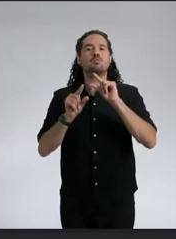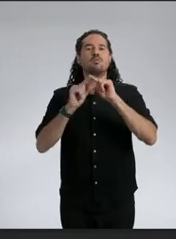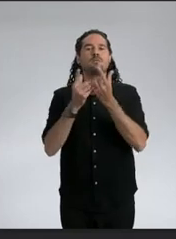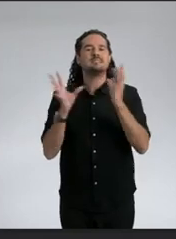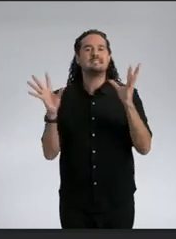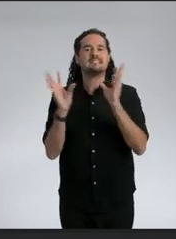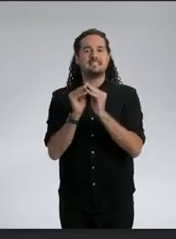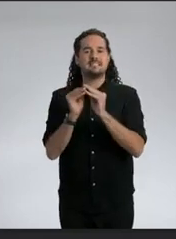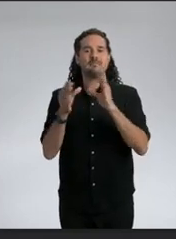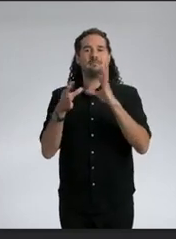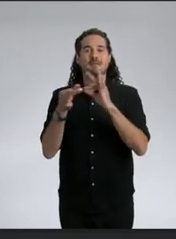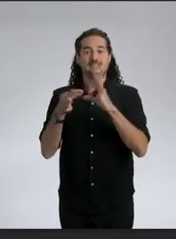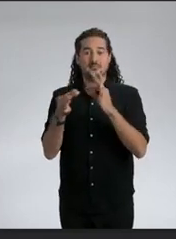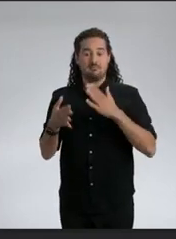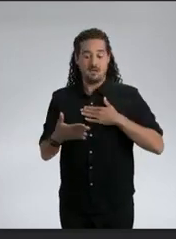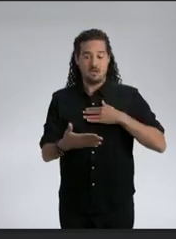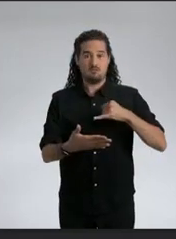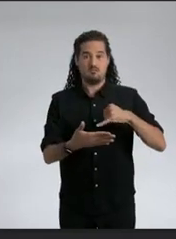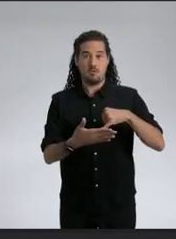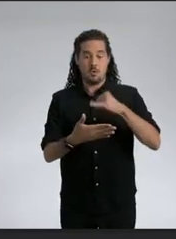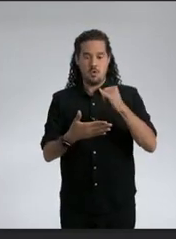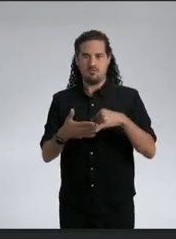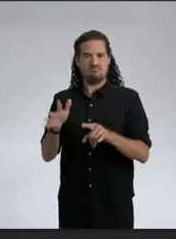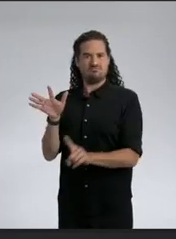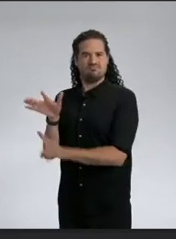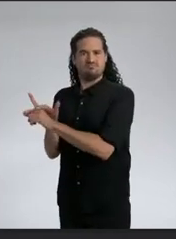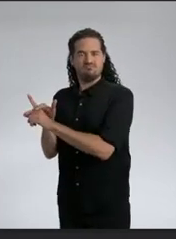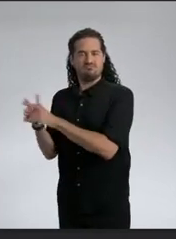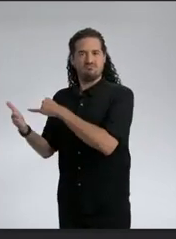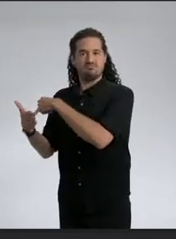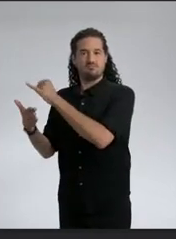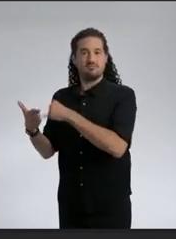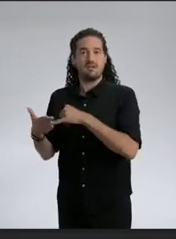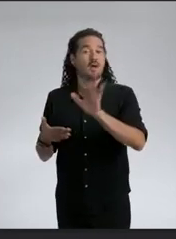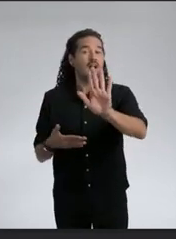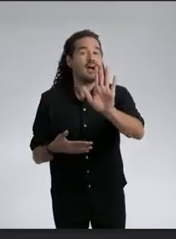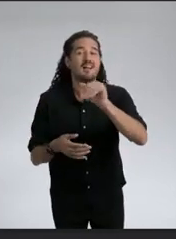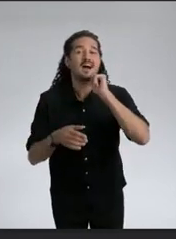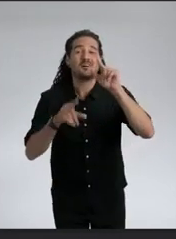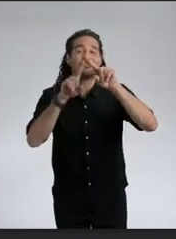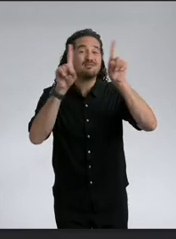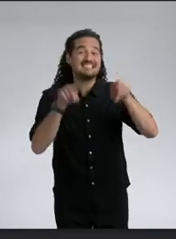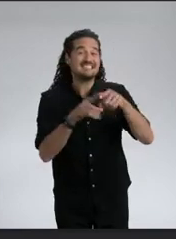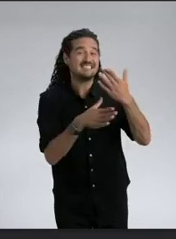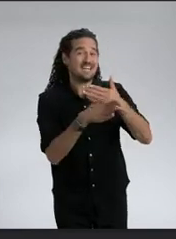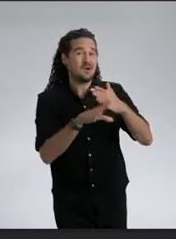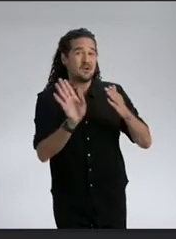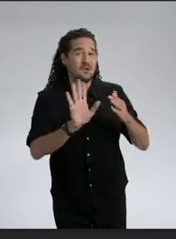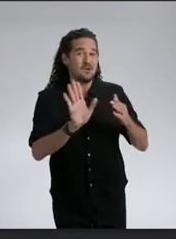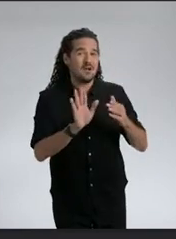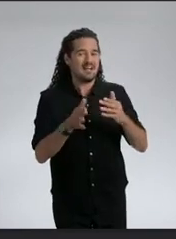device. And this isn't screen sharing. Because the app is running natively on everyone's iPad, I can draw on the canvas too.